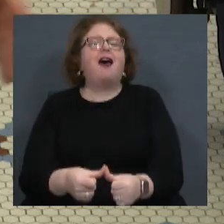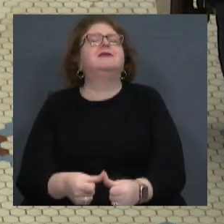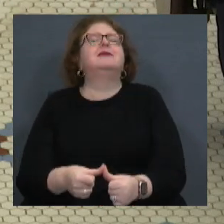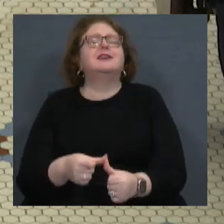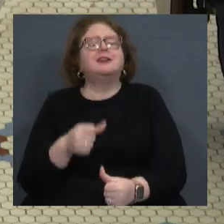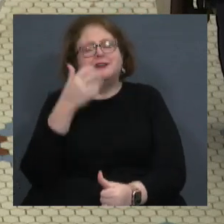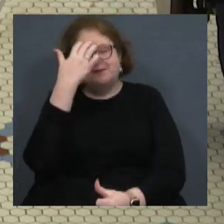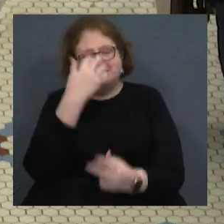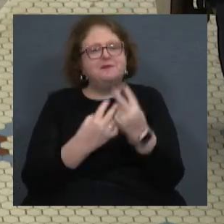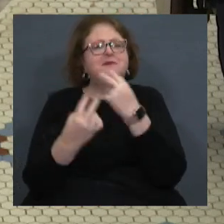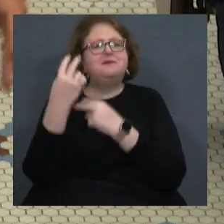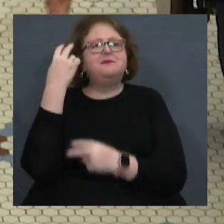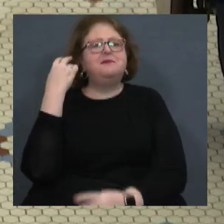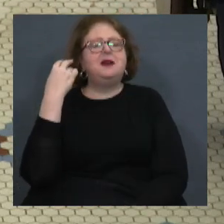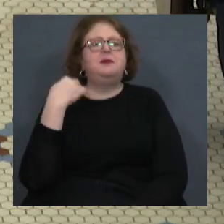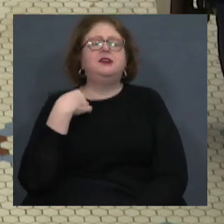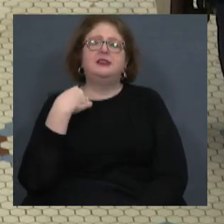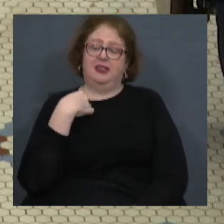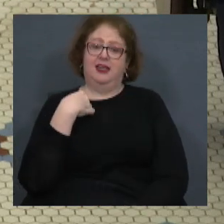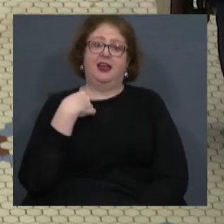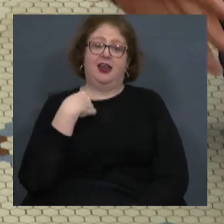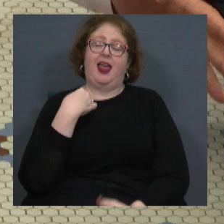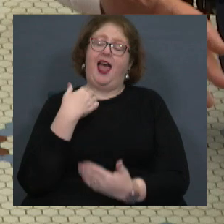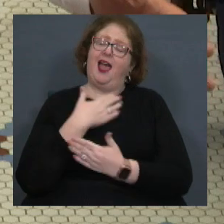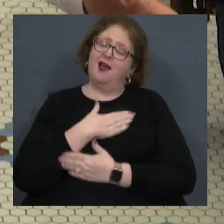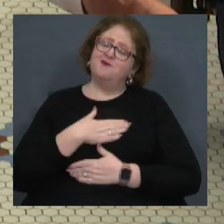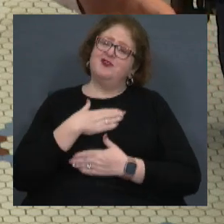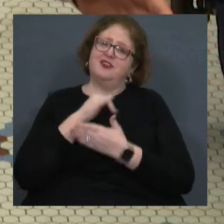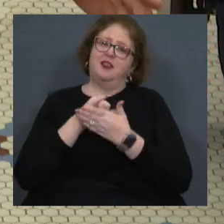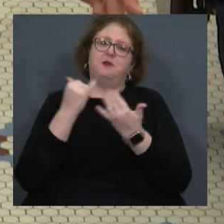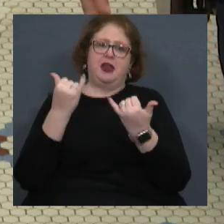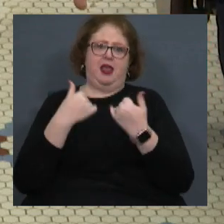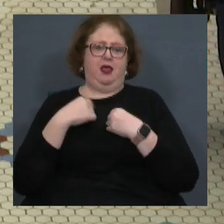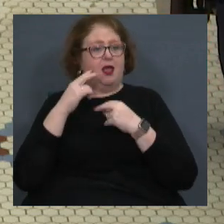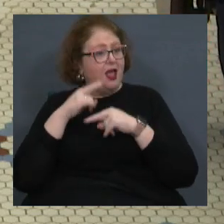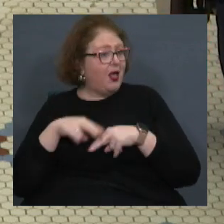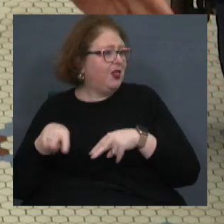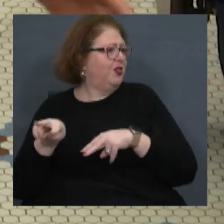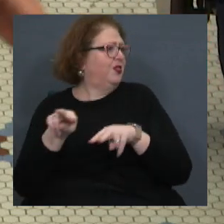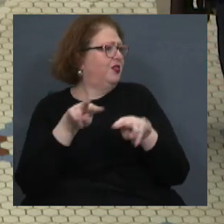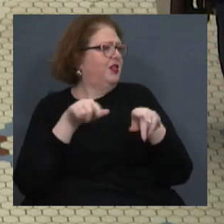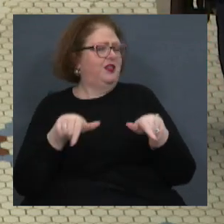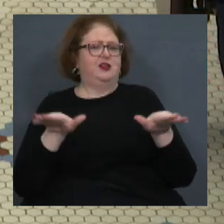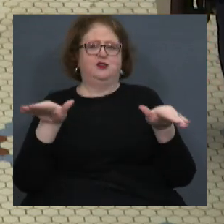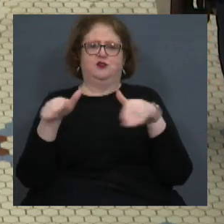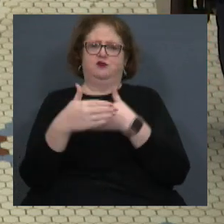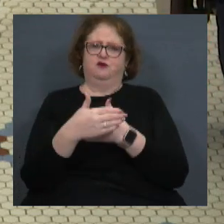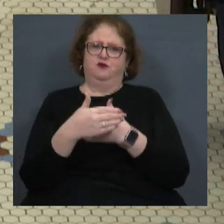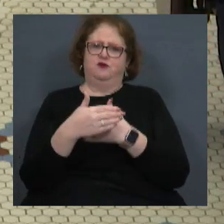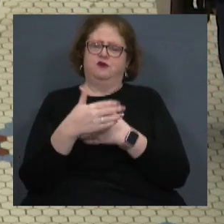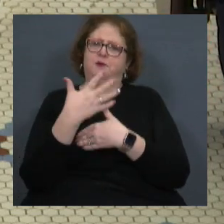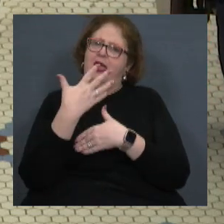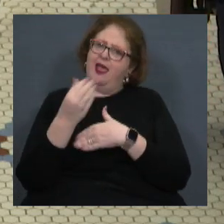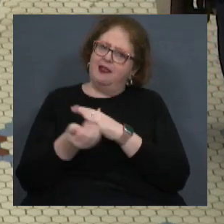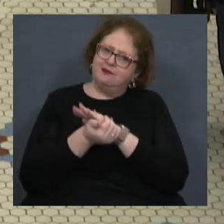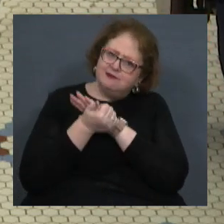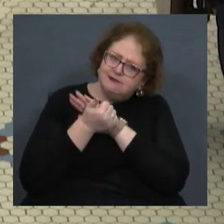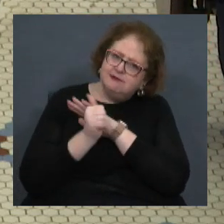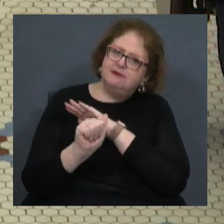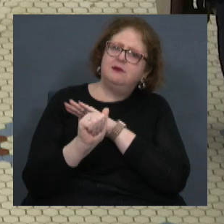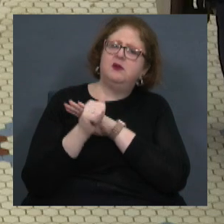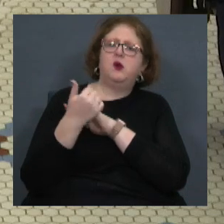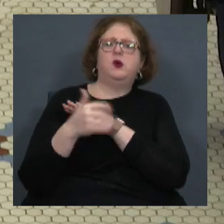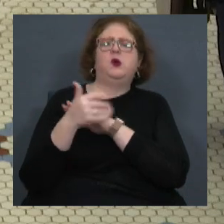this historic room, and I see the craftsmanship and the thought that went into it, we appreciate